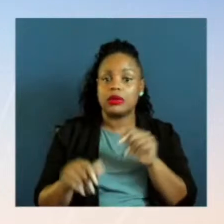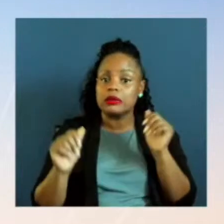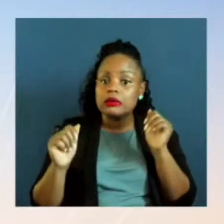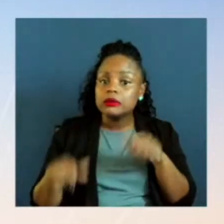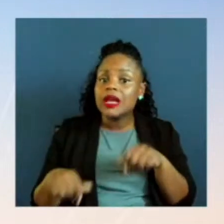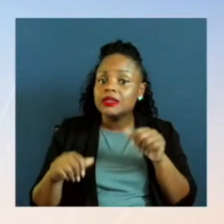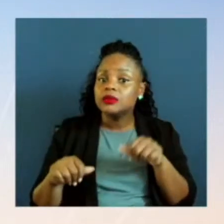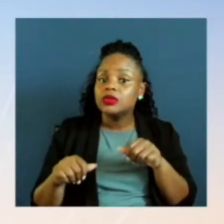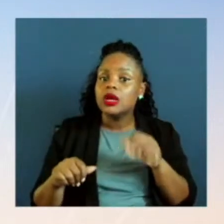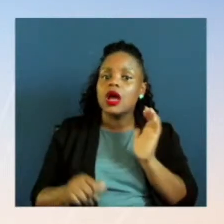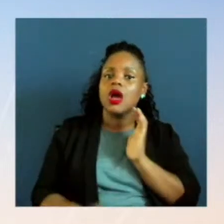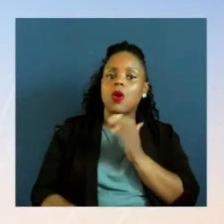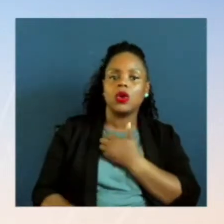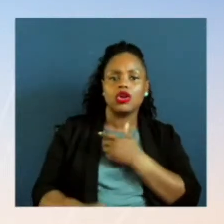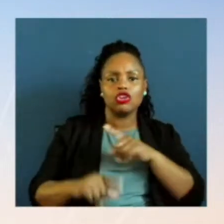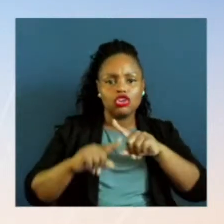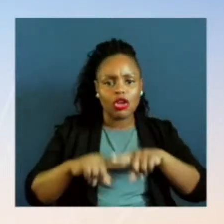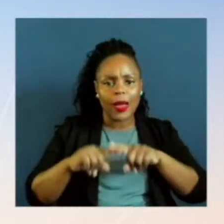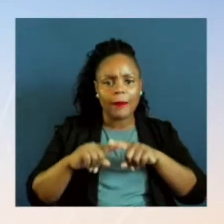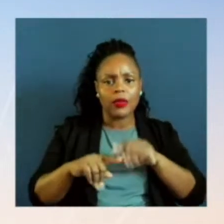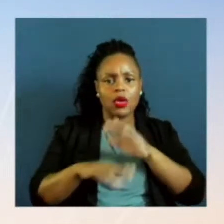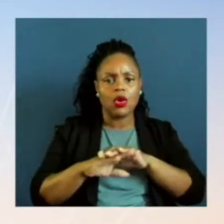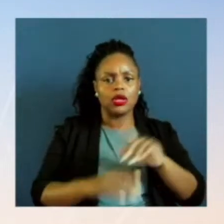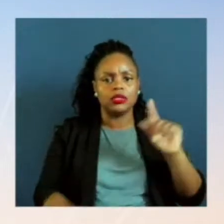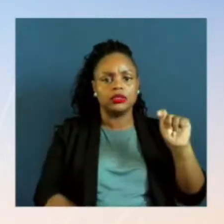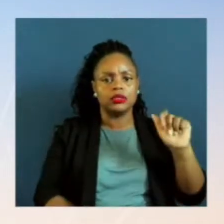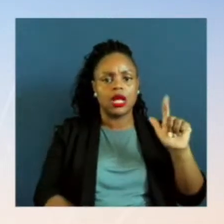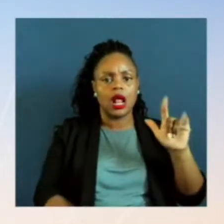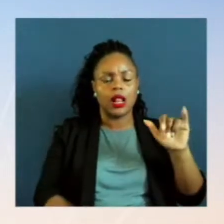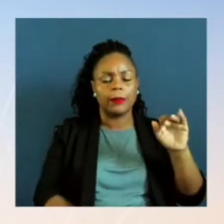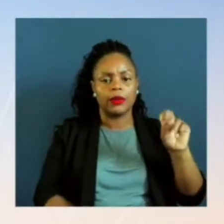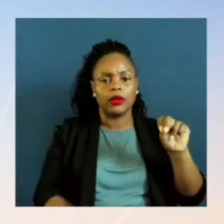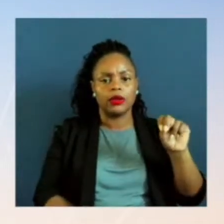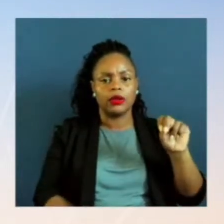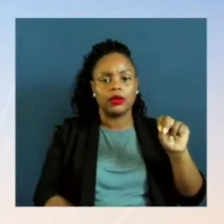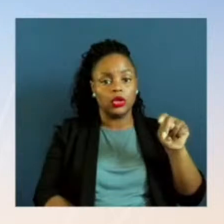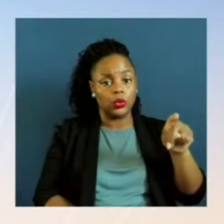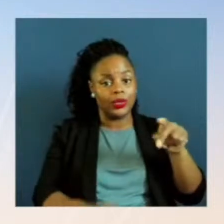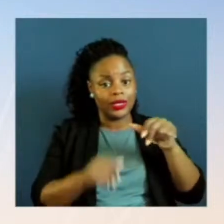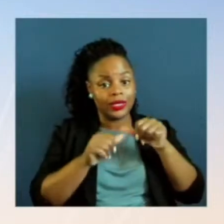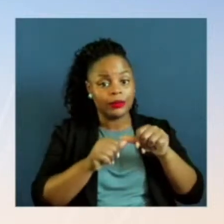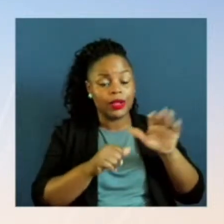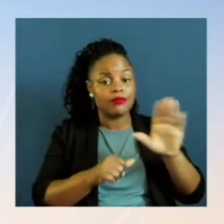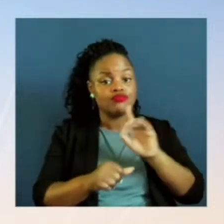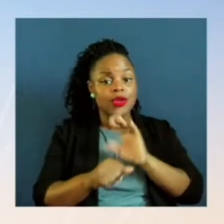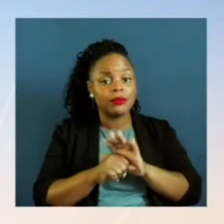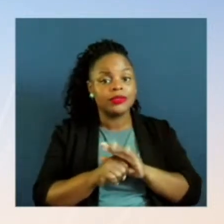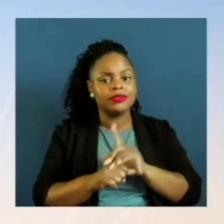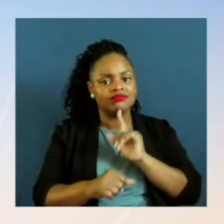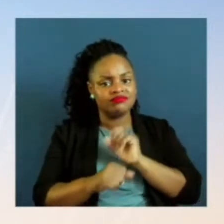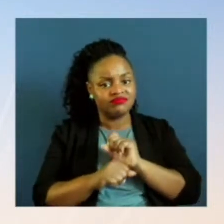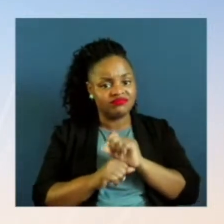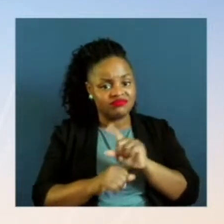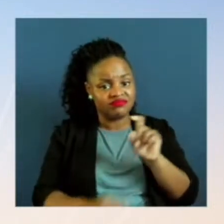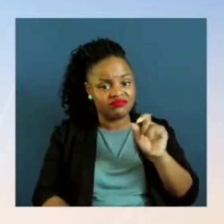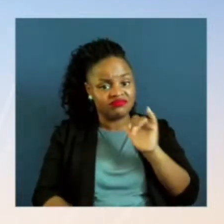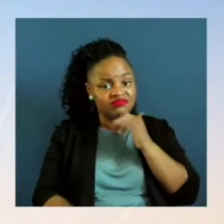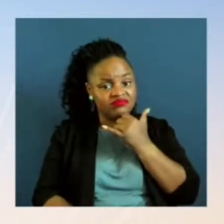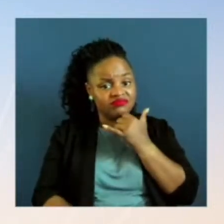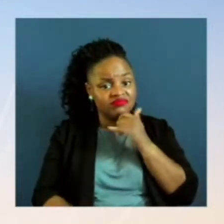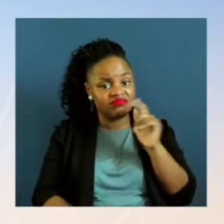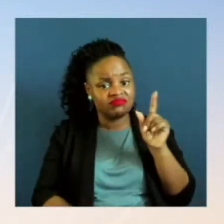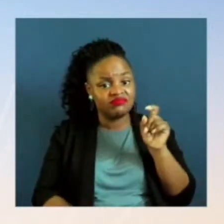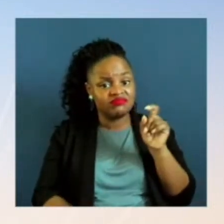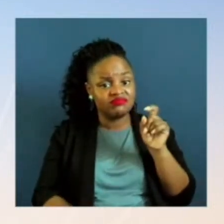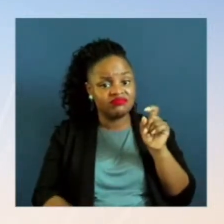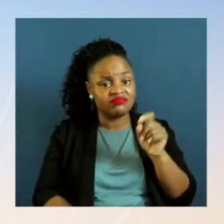their word in terms of our evacuation is misplaced for going back on things like the amnesty promise? Well, first, I don't have any confirmation